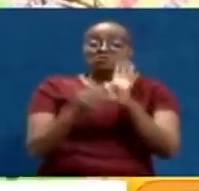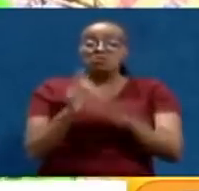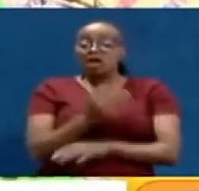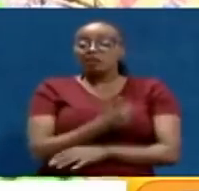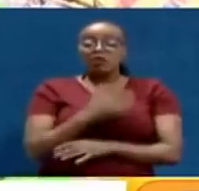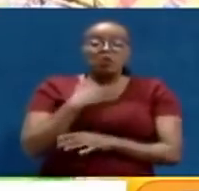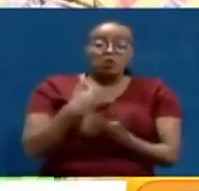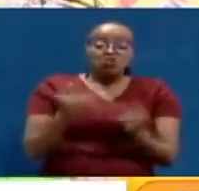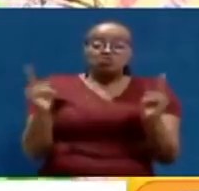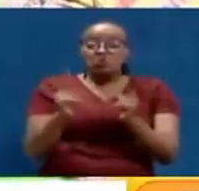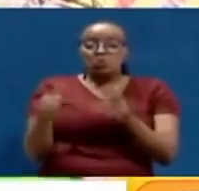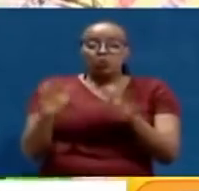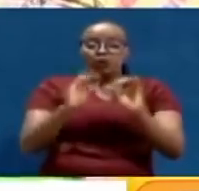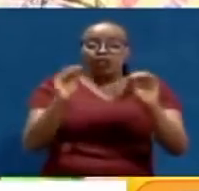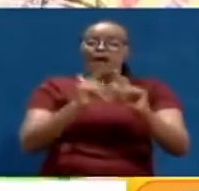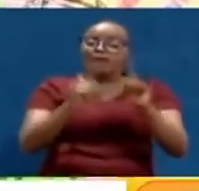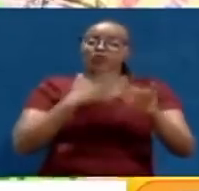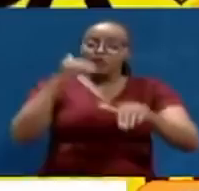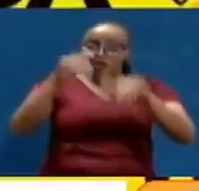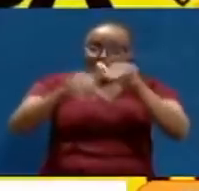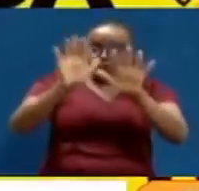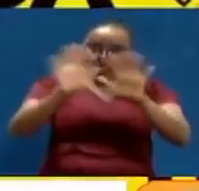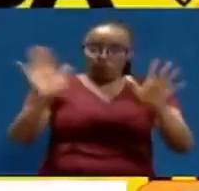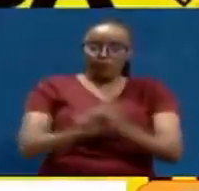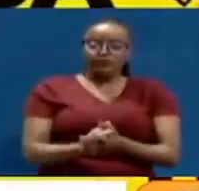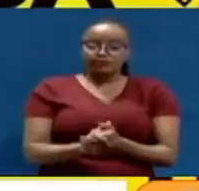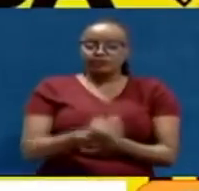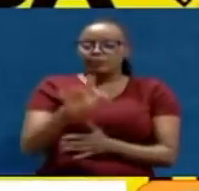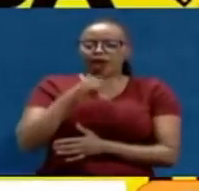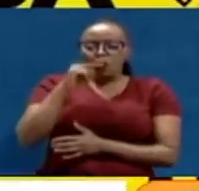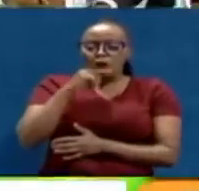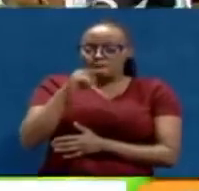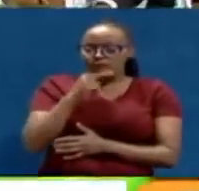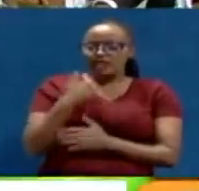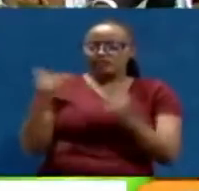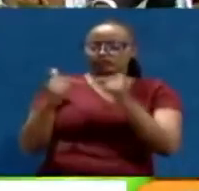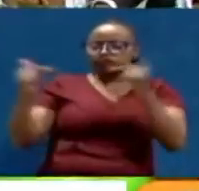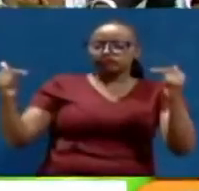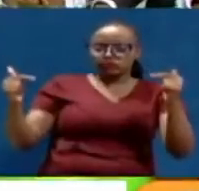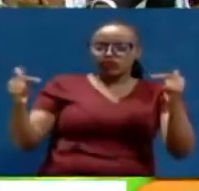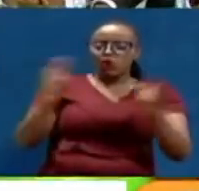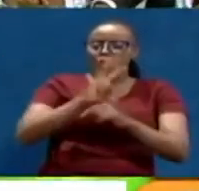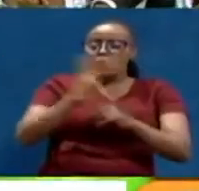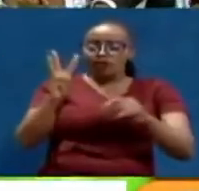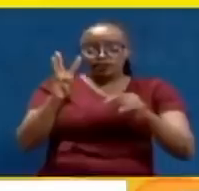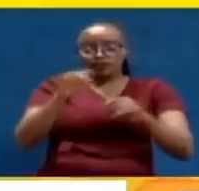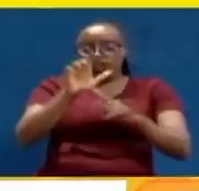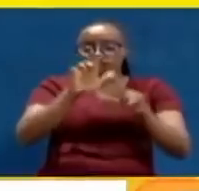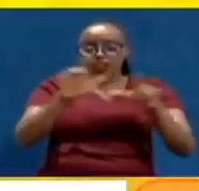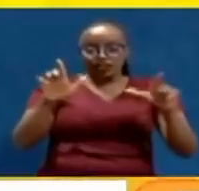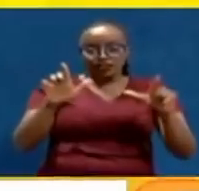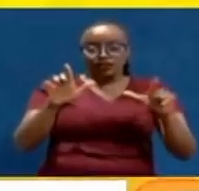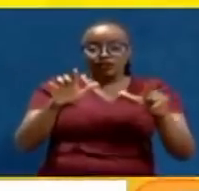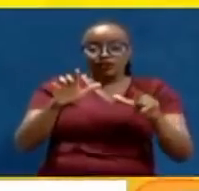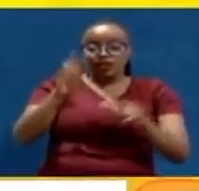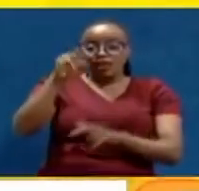want shortcuts. We want a by-election. Her sentiments, however, contradicted by Westlands Member of Parliament Tim